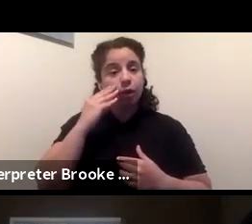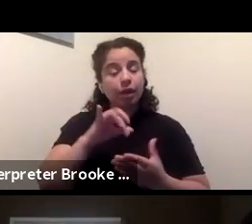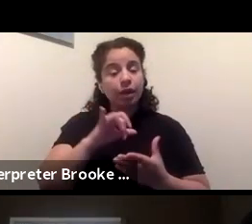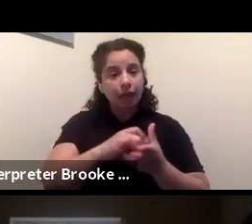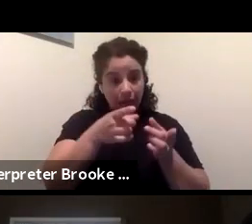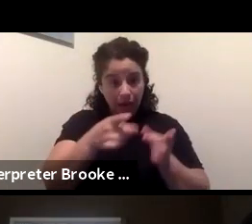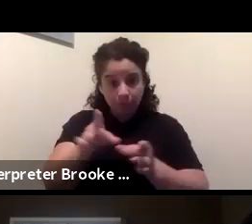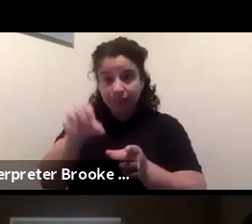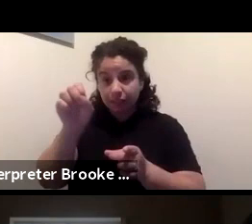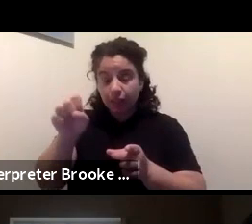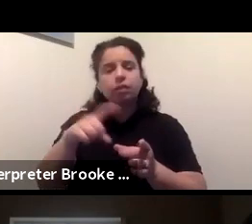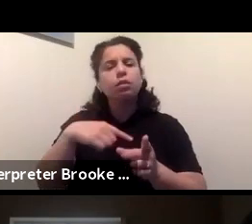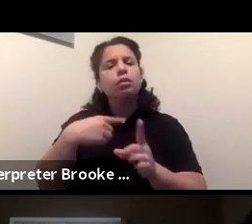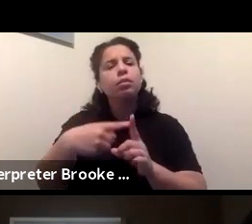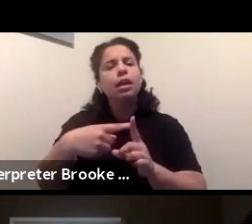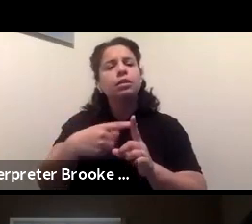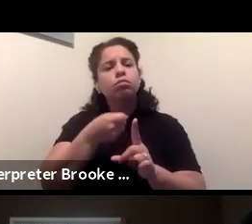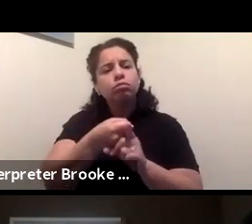impact?